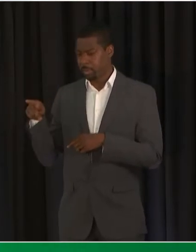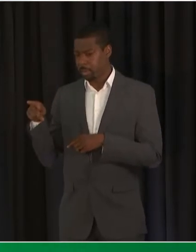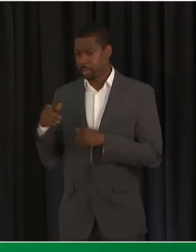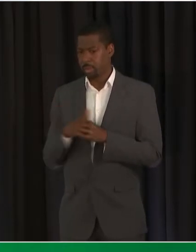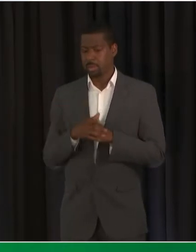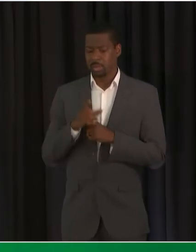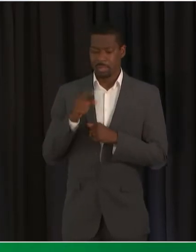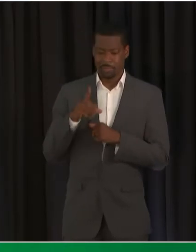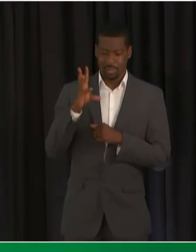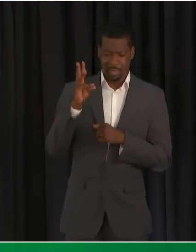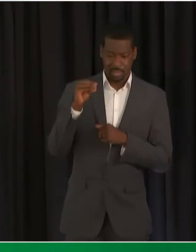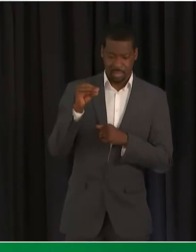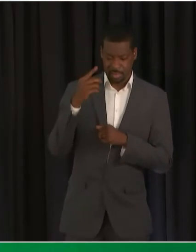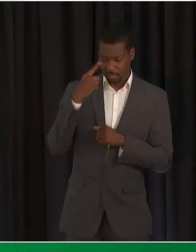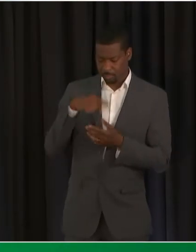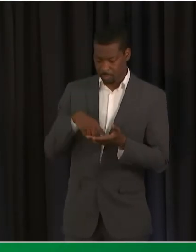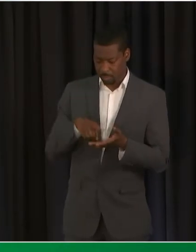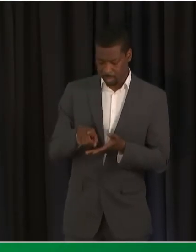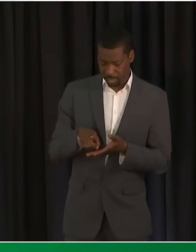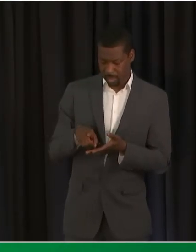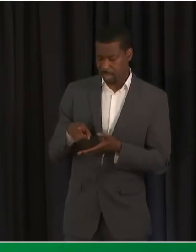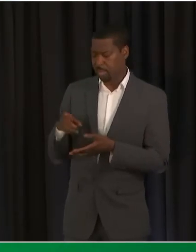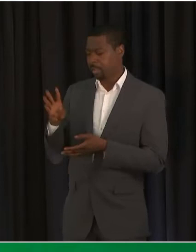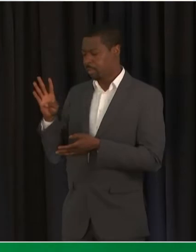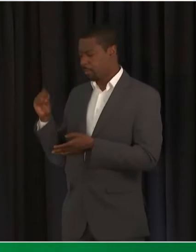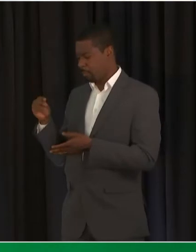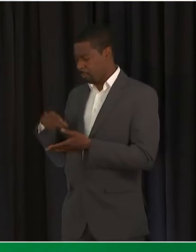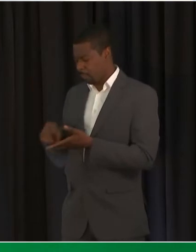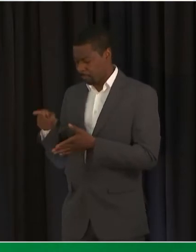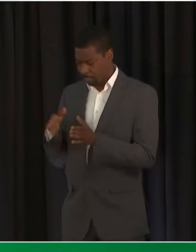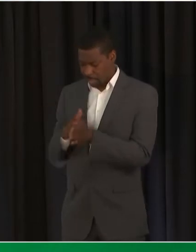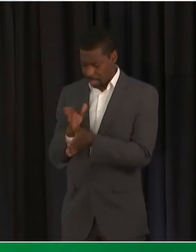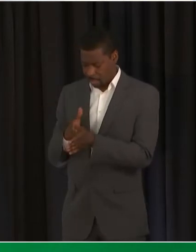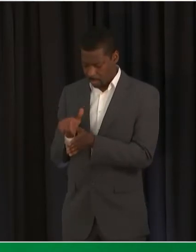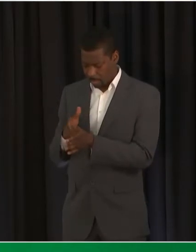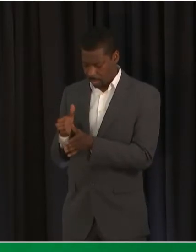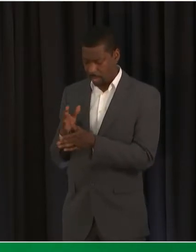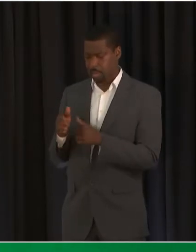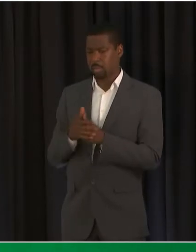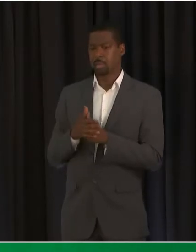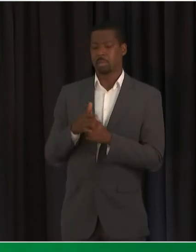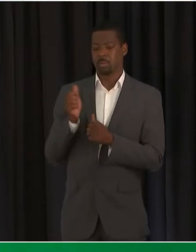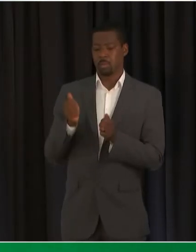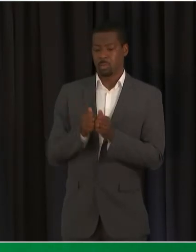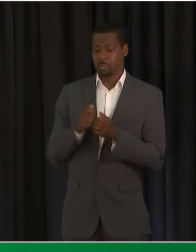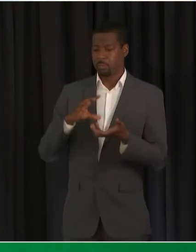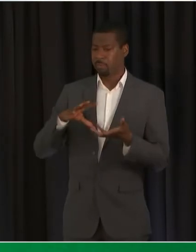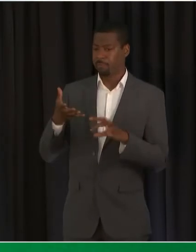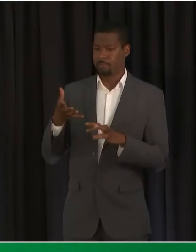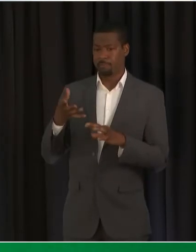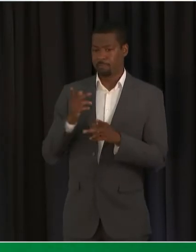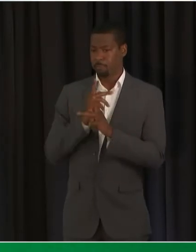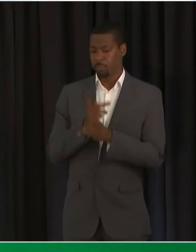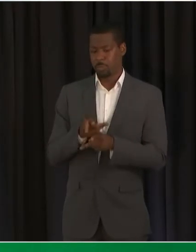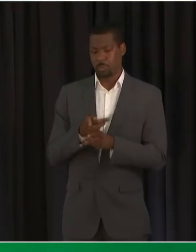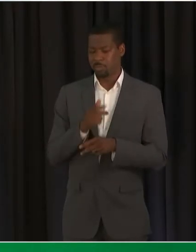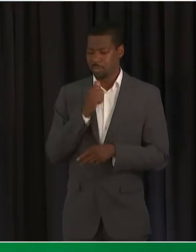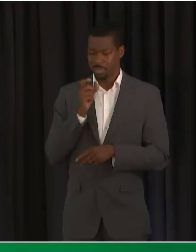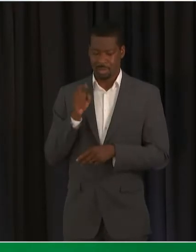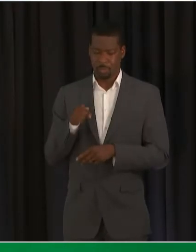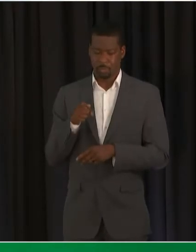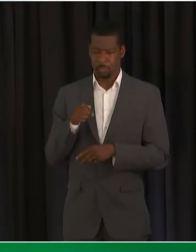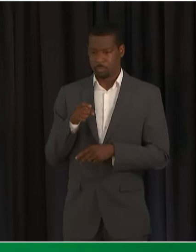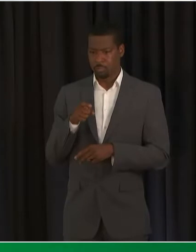for payroll and 40% for operating expenses, with the disaster loan, you don't have